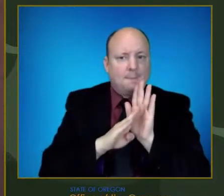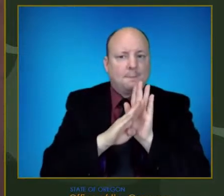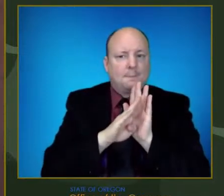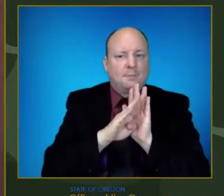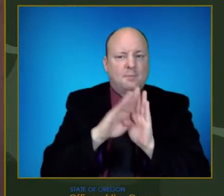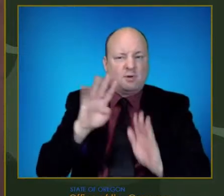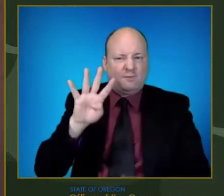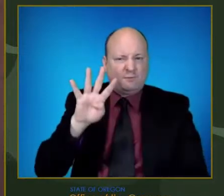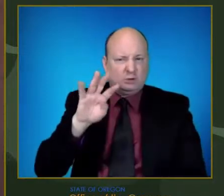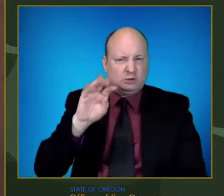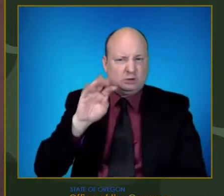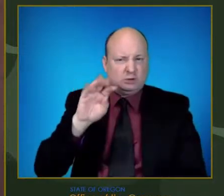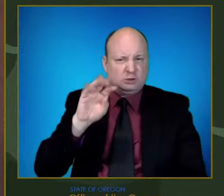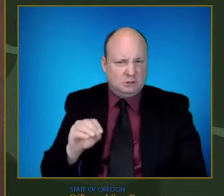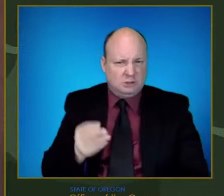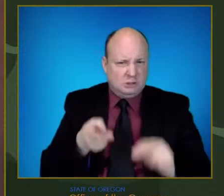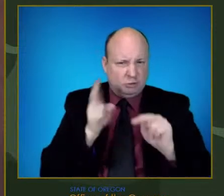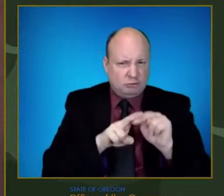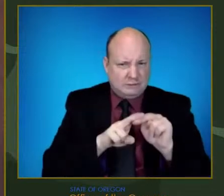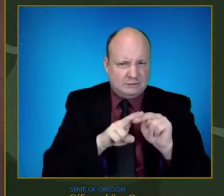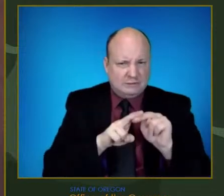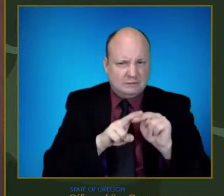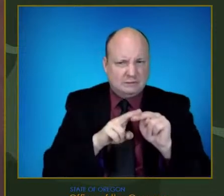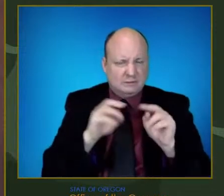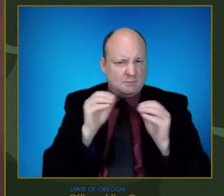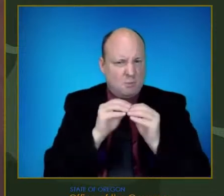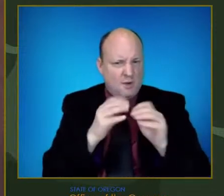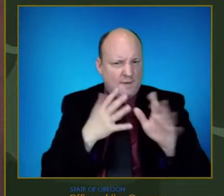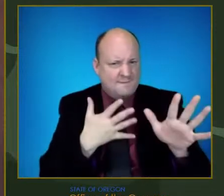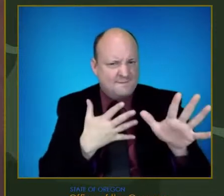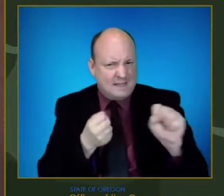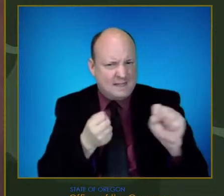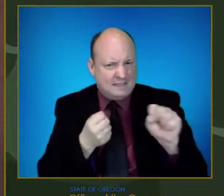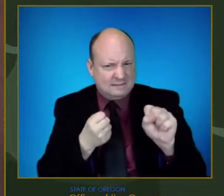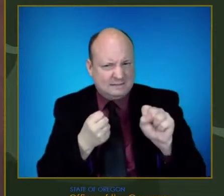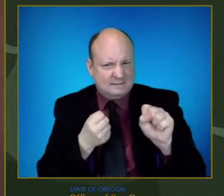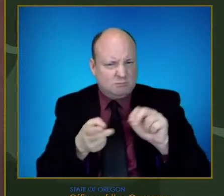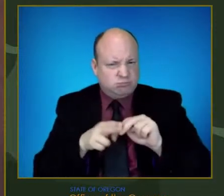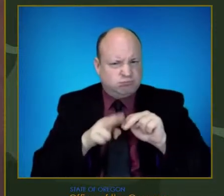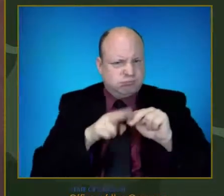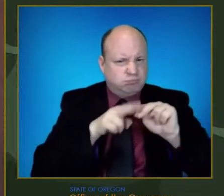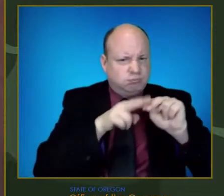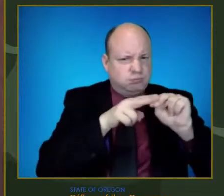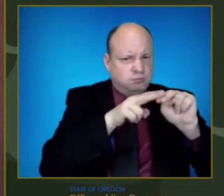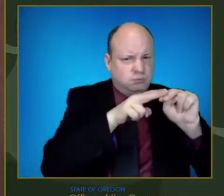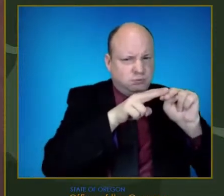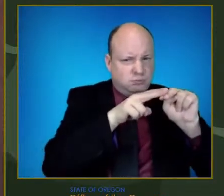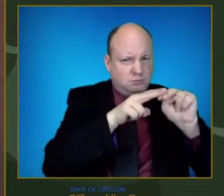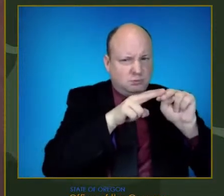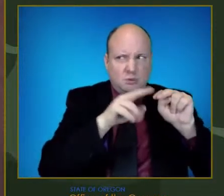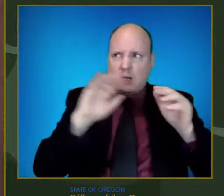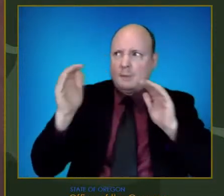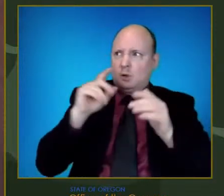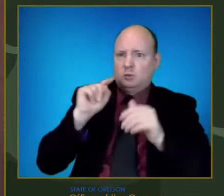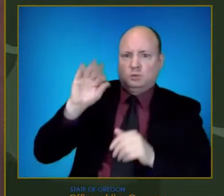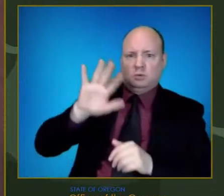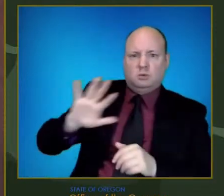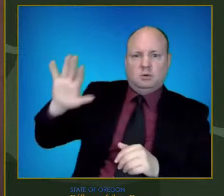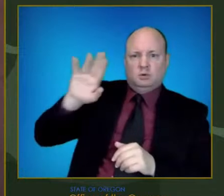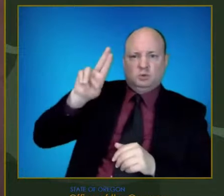a faster rate than cases have increased nationally. In the meantime, we have